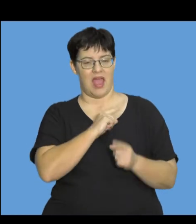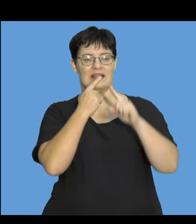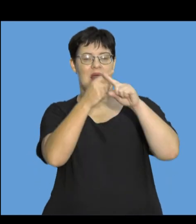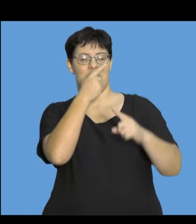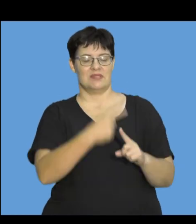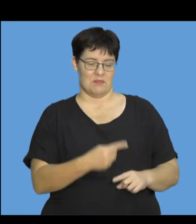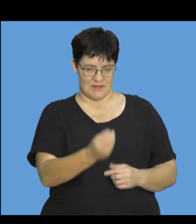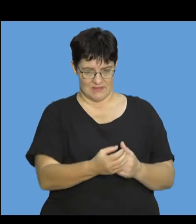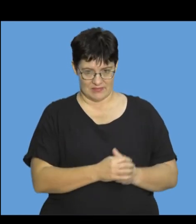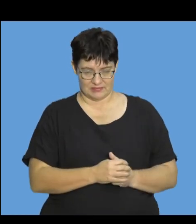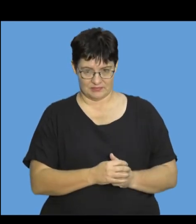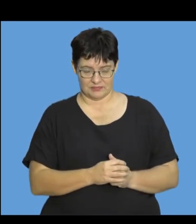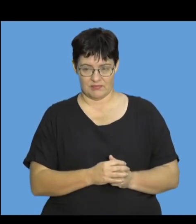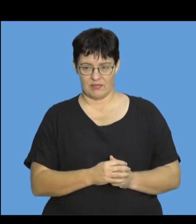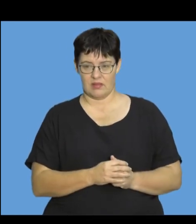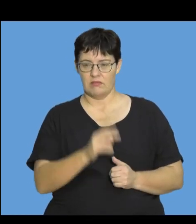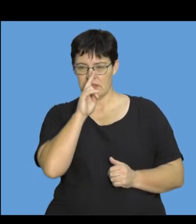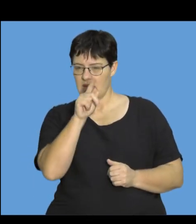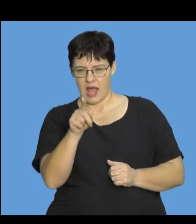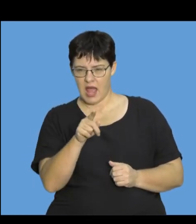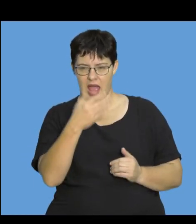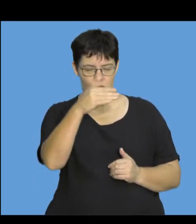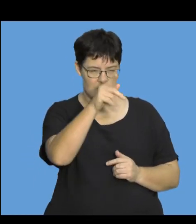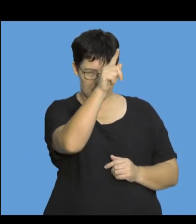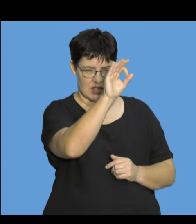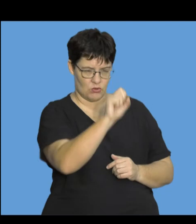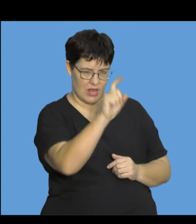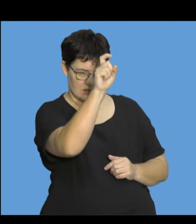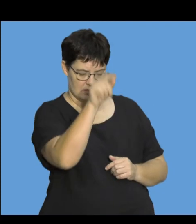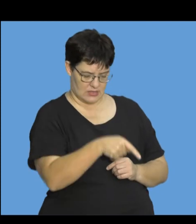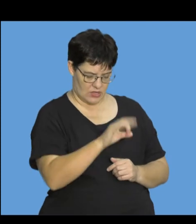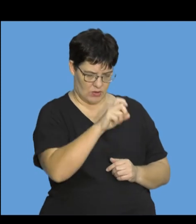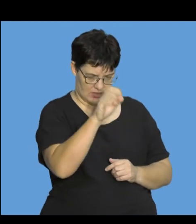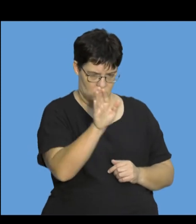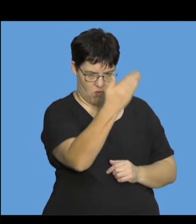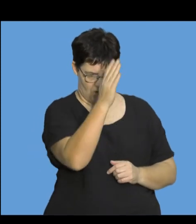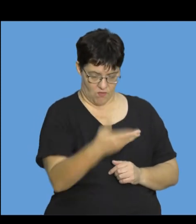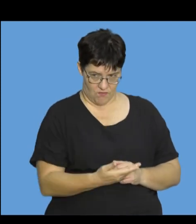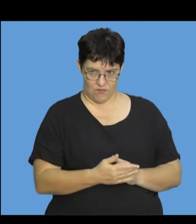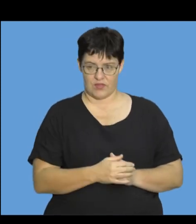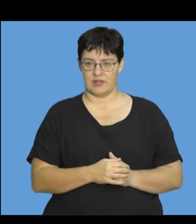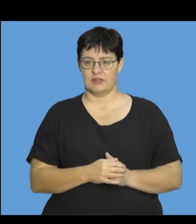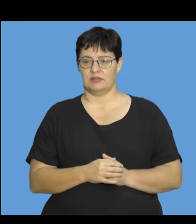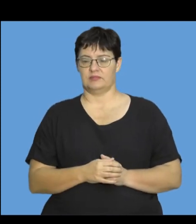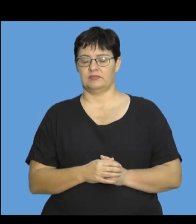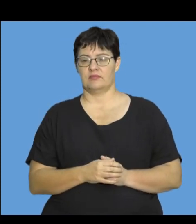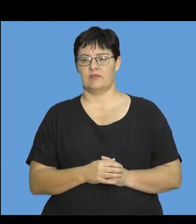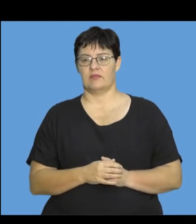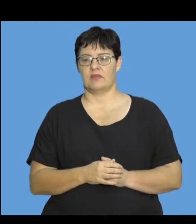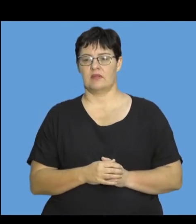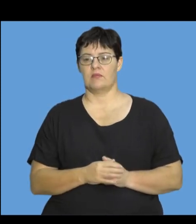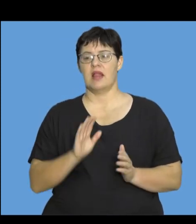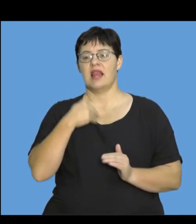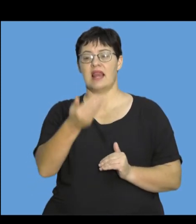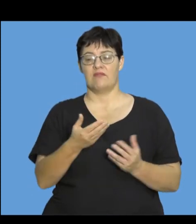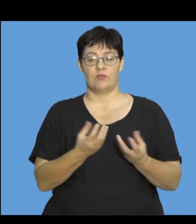that look alike, right? So you can see what is outside the bracket, this, and that will therefore cancel out, and then